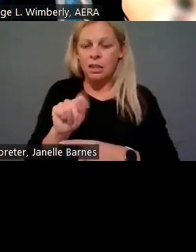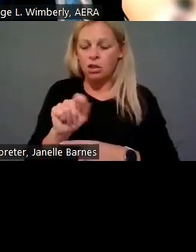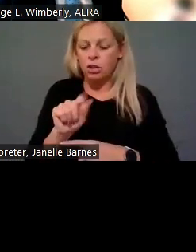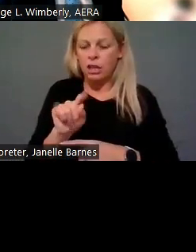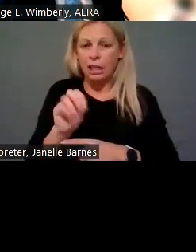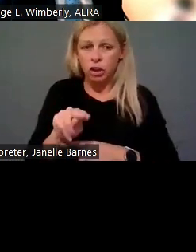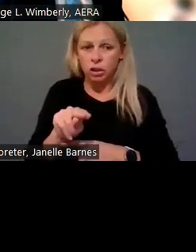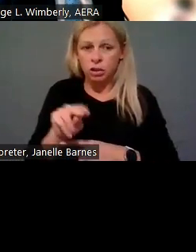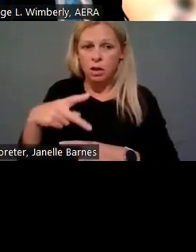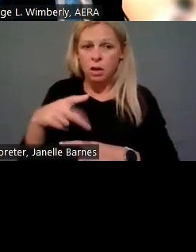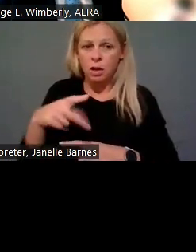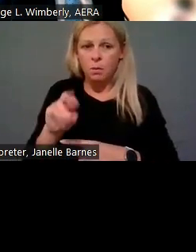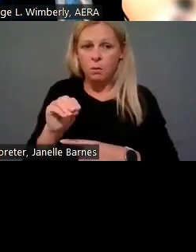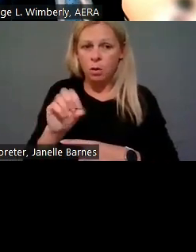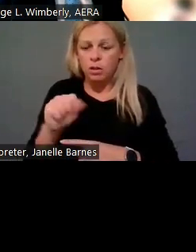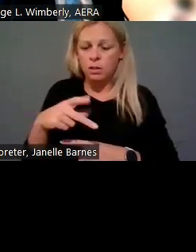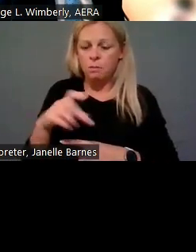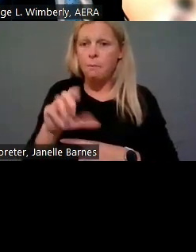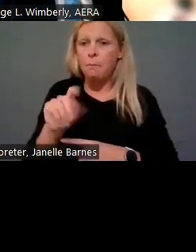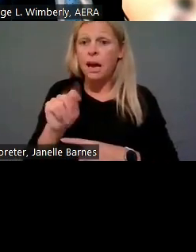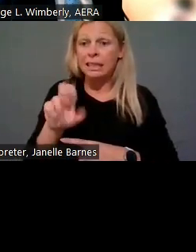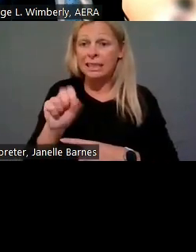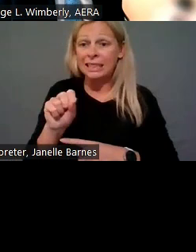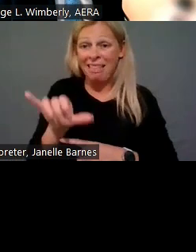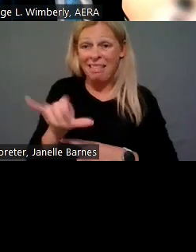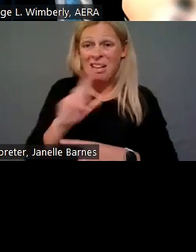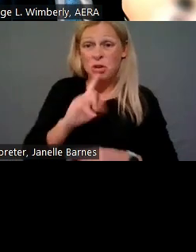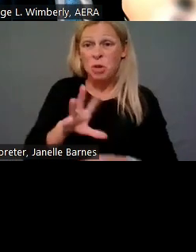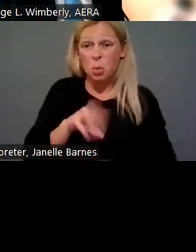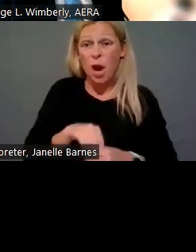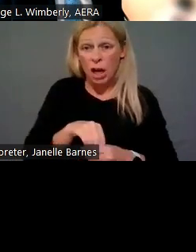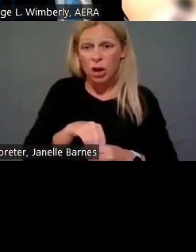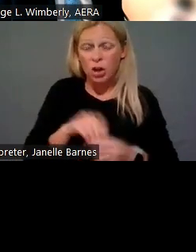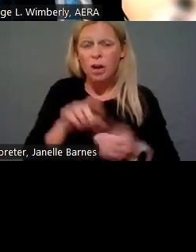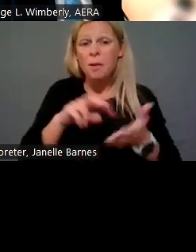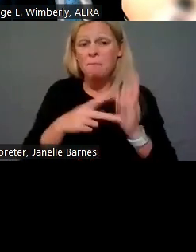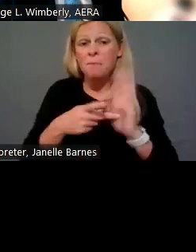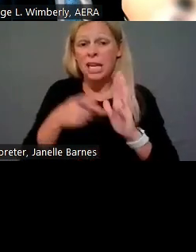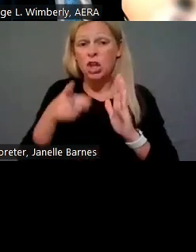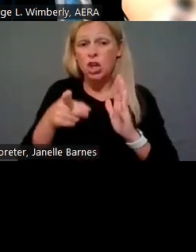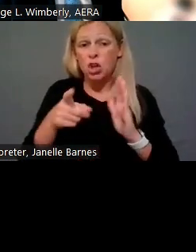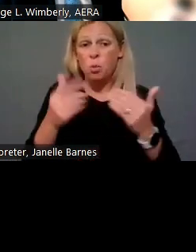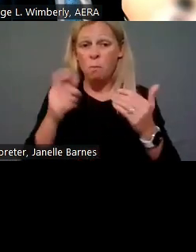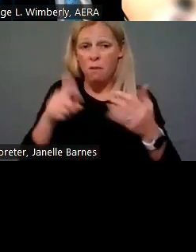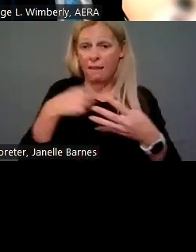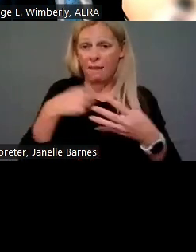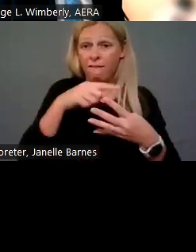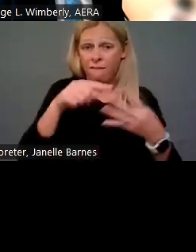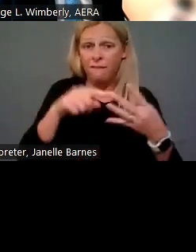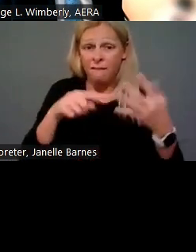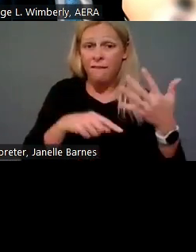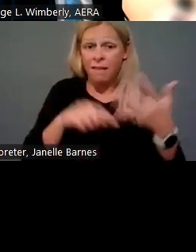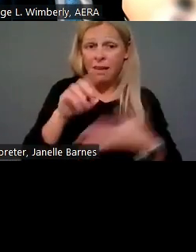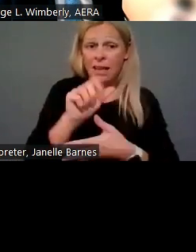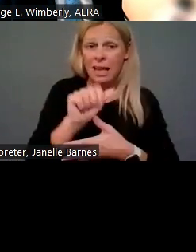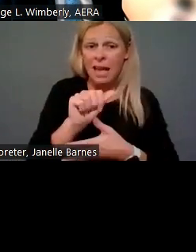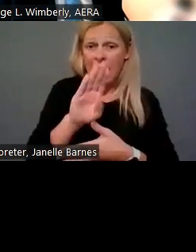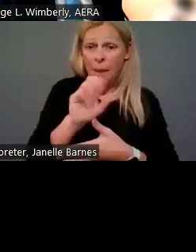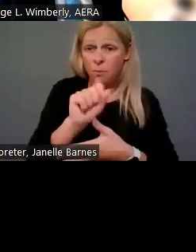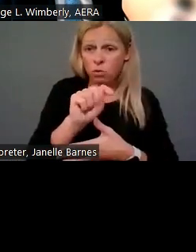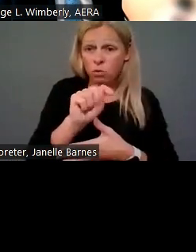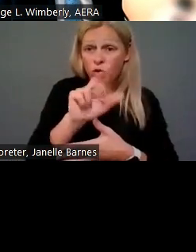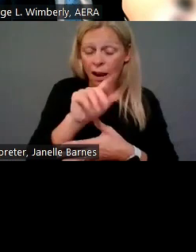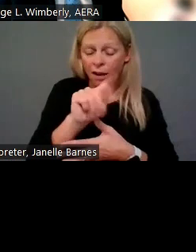required, and with that, you need to prepare a dissertation abstract. You're going to state